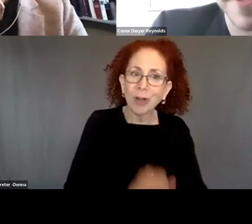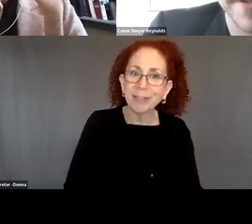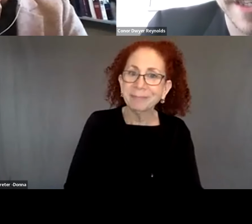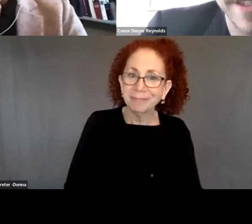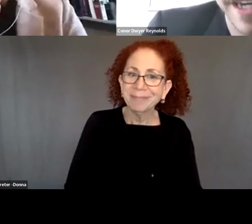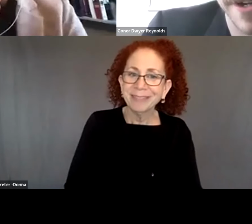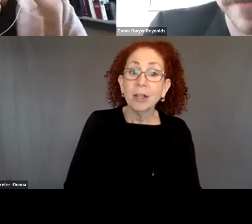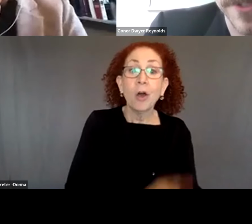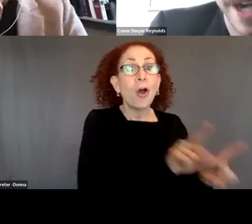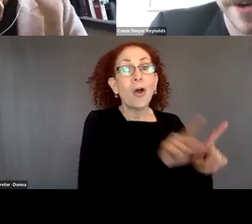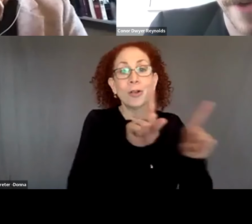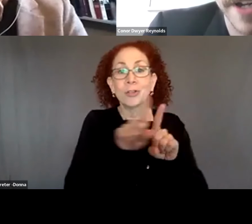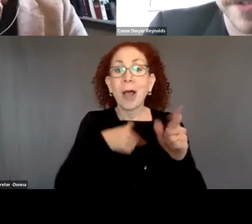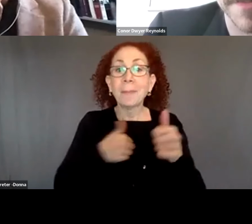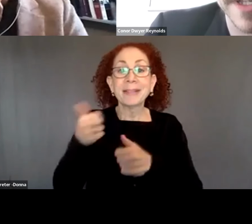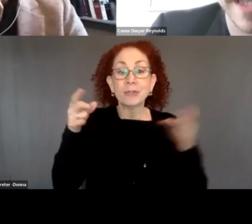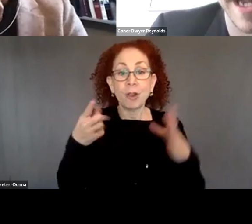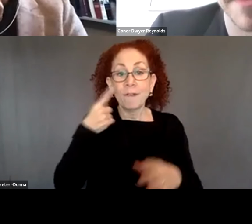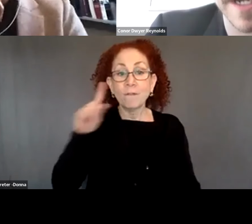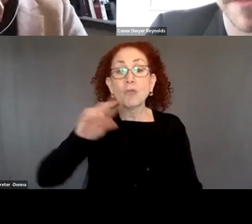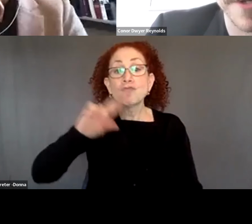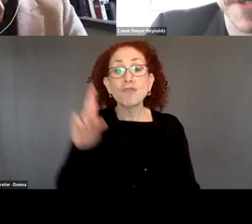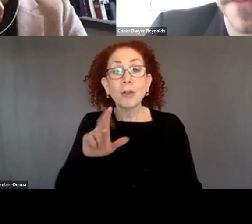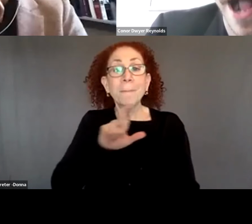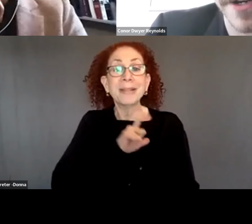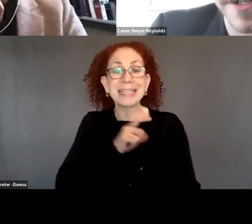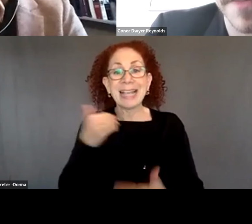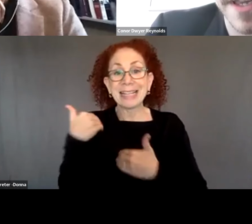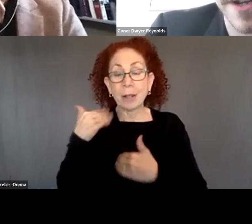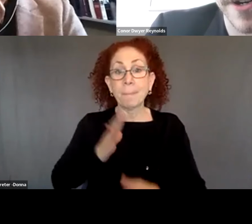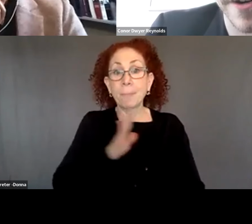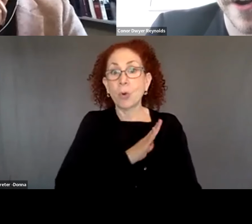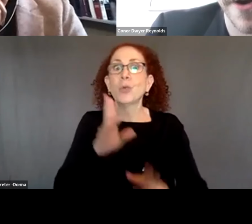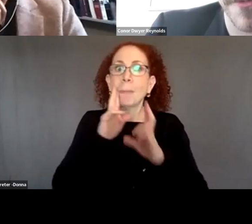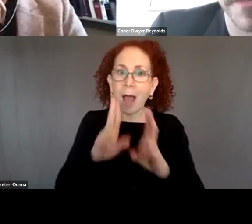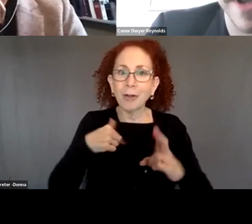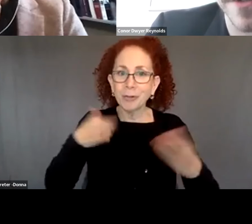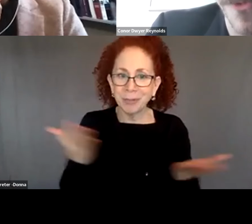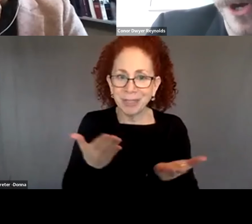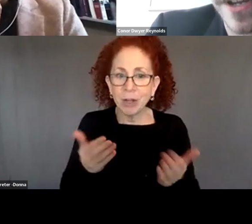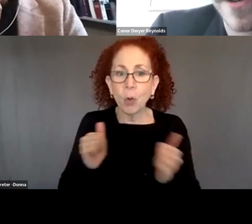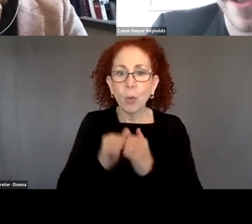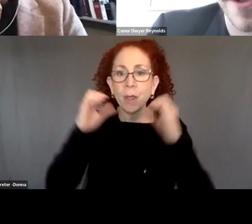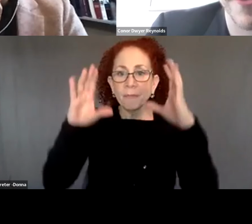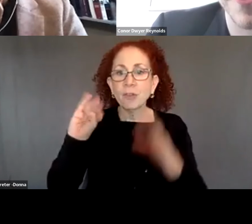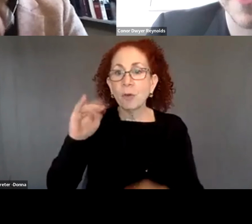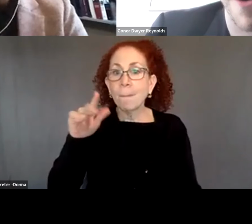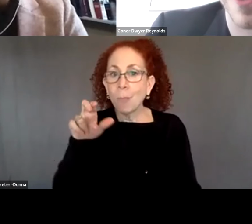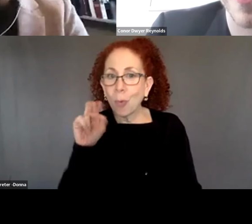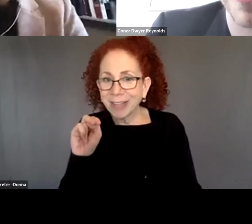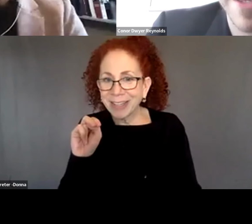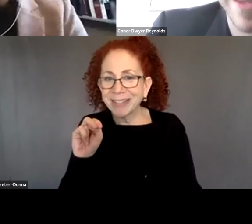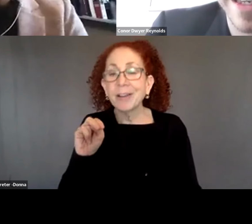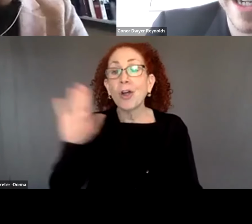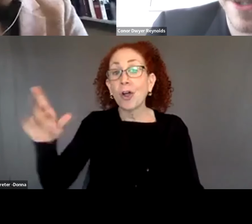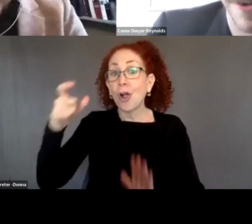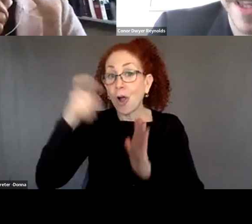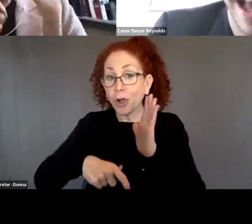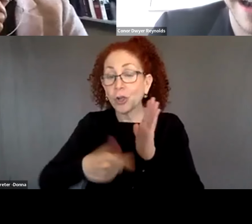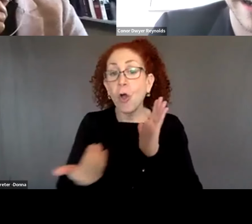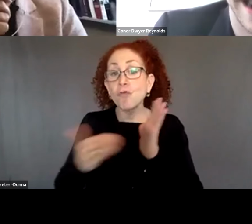I'm also the executive director of Rochester's Police Accountability Board, so I'm honored to be here with Professor Morgan, whose article,